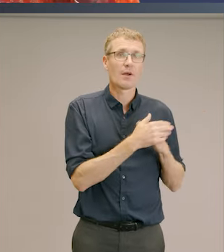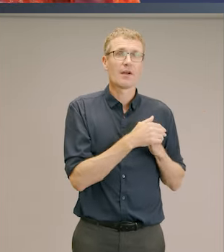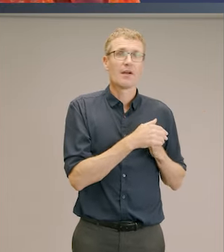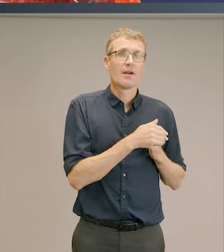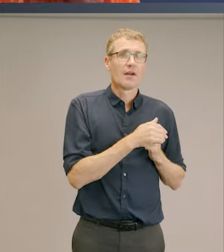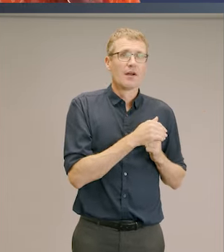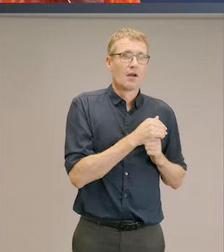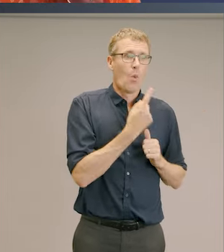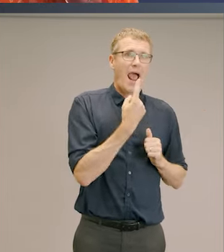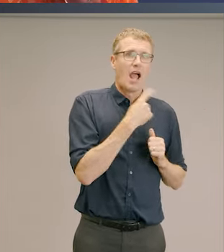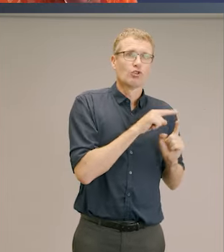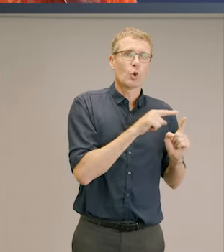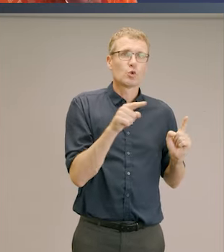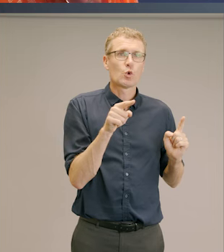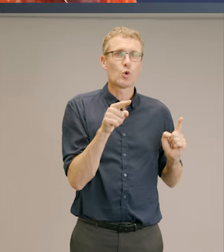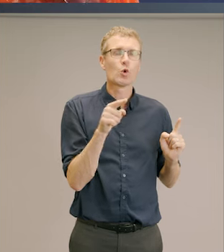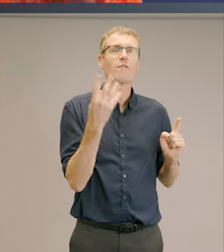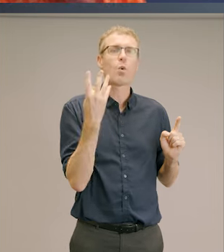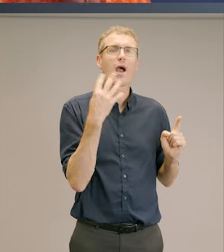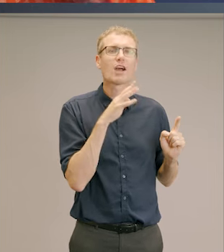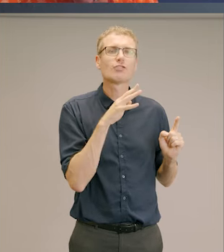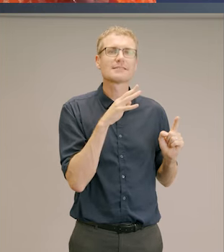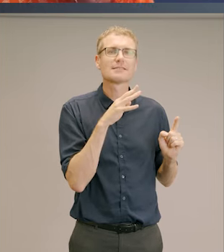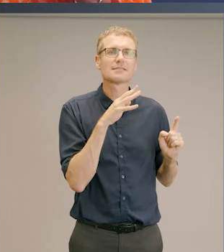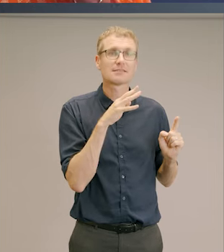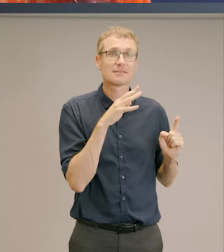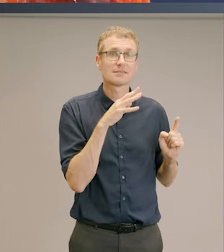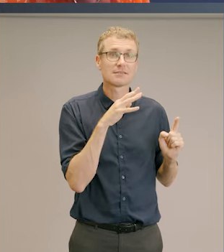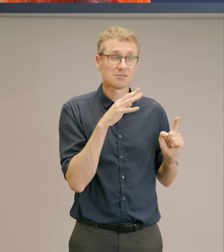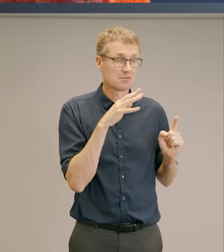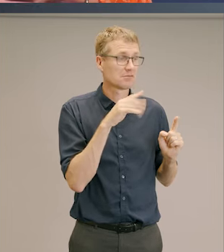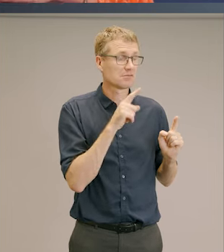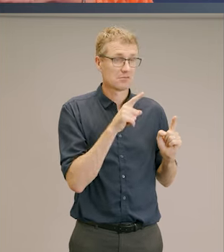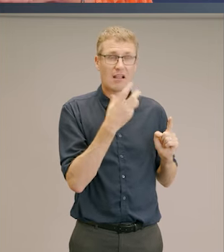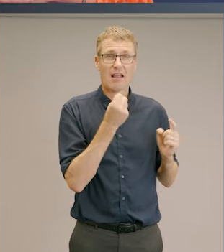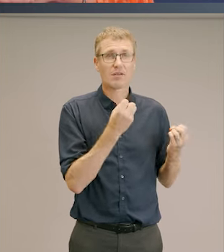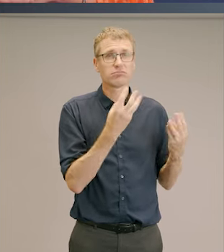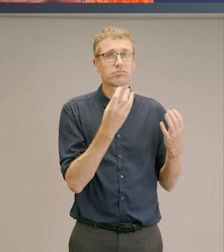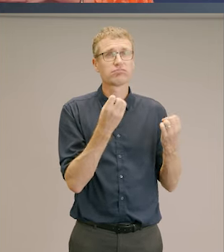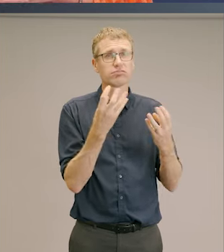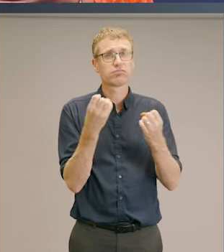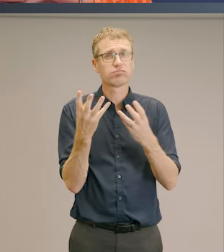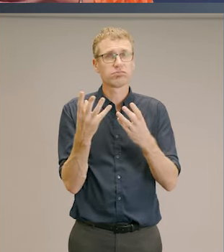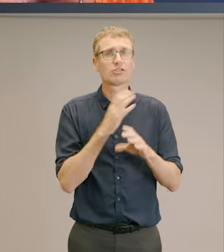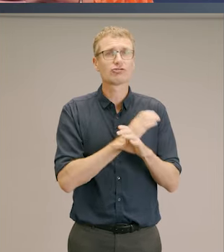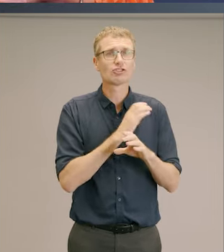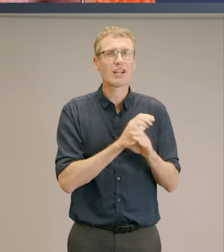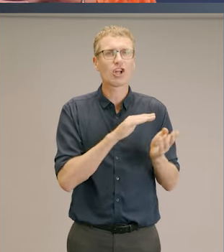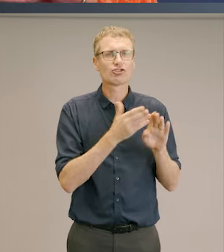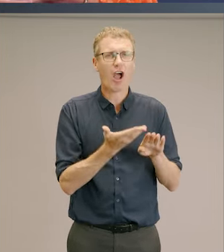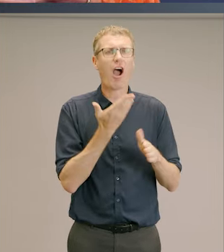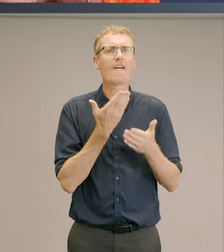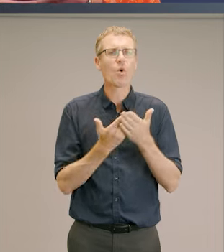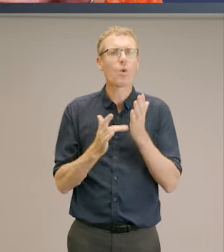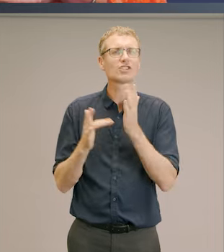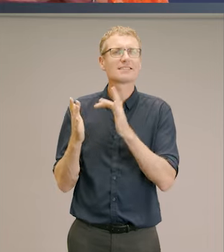the first and fourth century, so many Christians were martyred for their faith. They were prepared to be persecuted